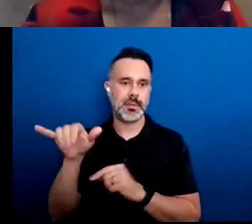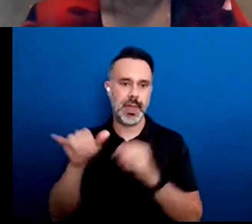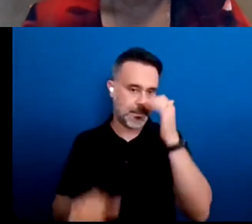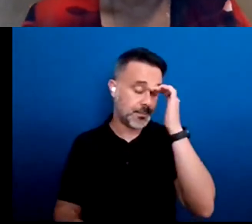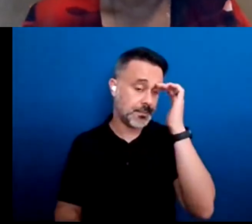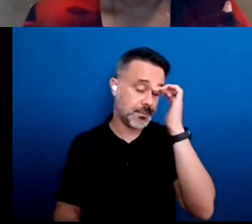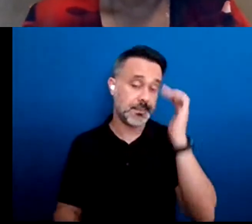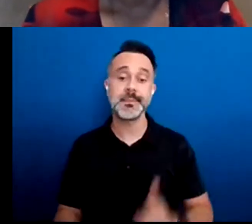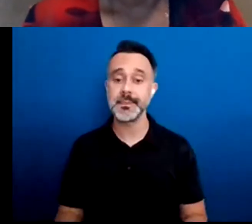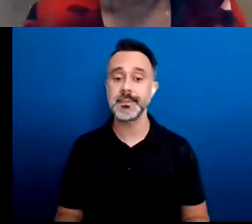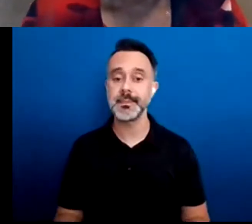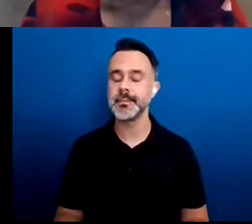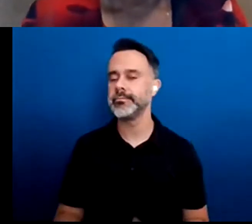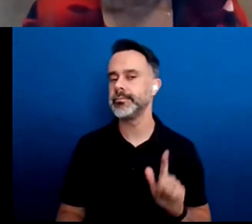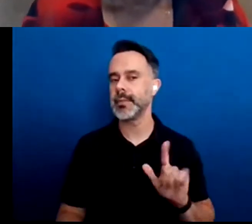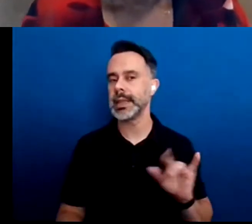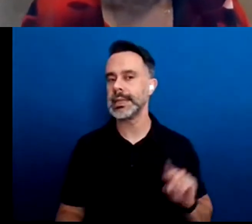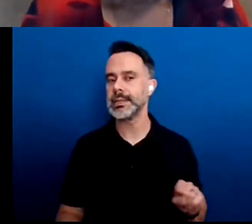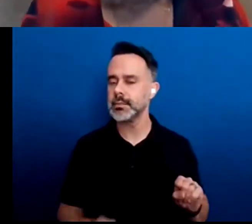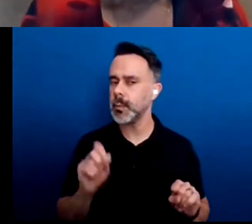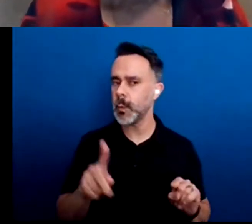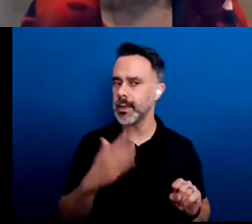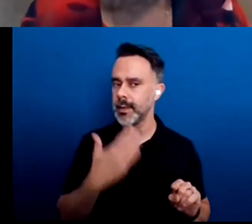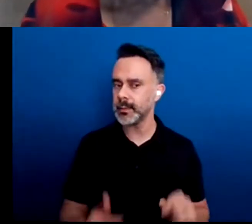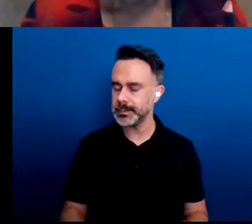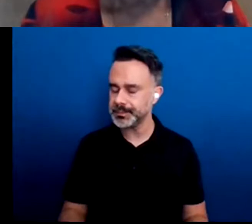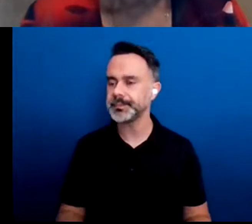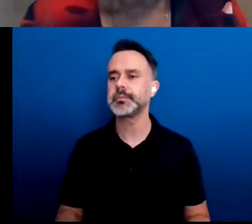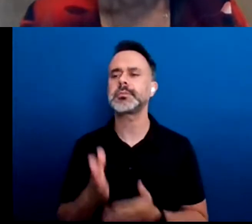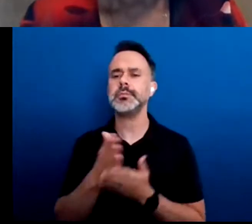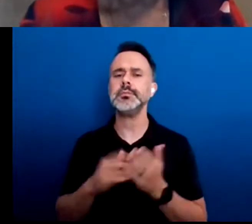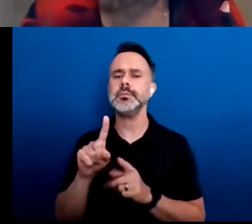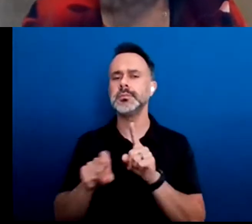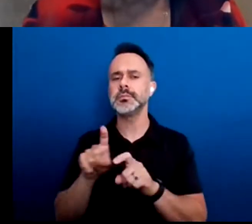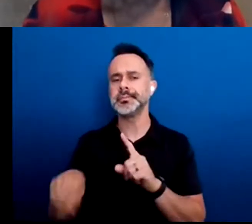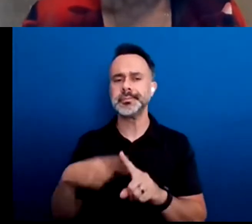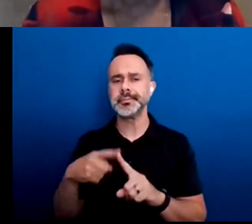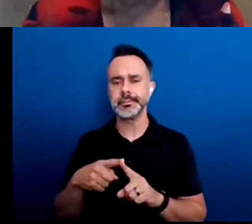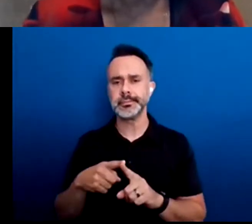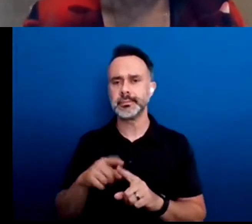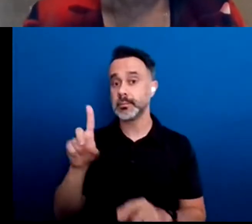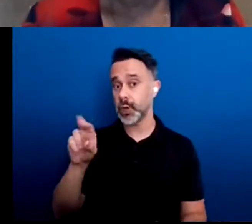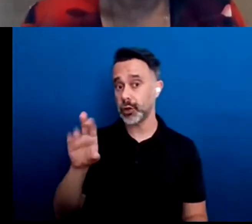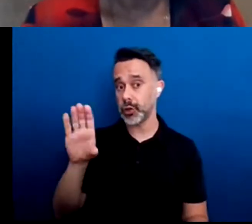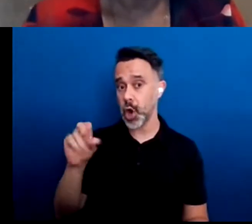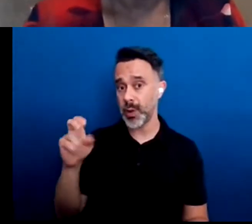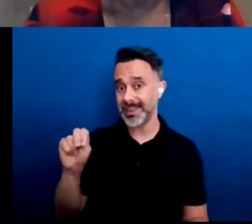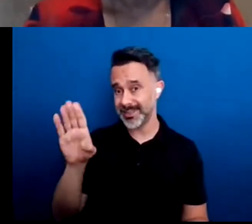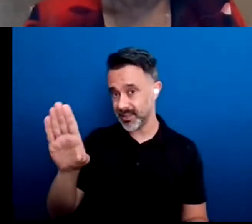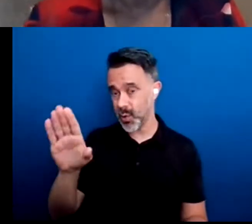Great, thank you. So there are questions about, what you mentioned, Dr. Cohen, in your introduction, which is